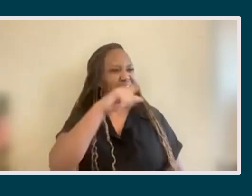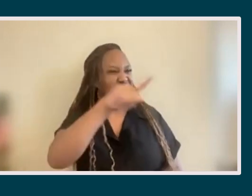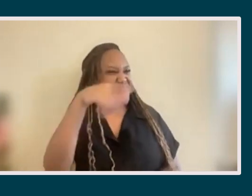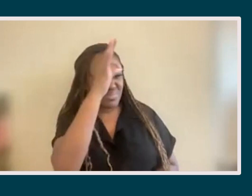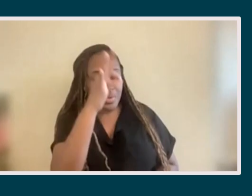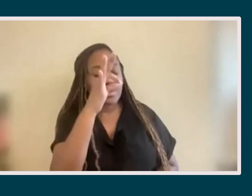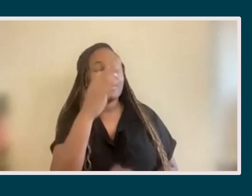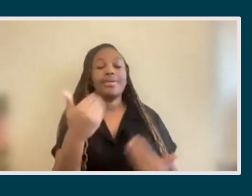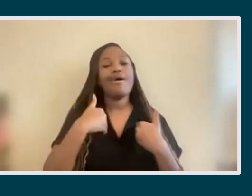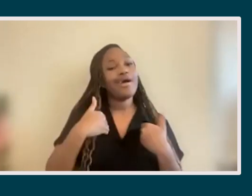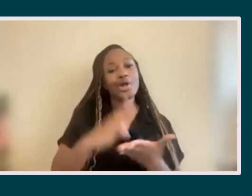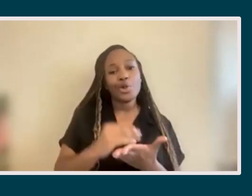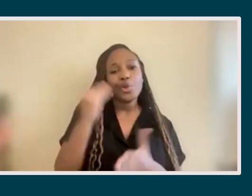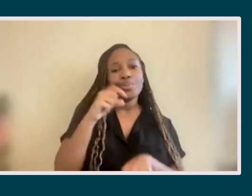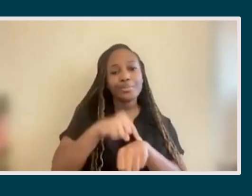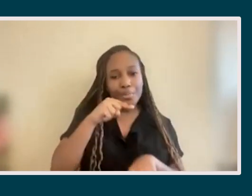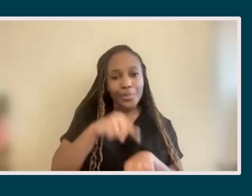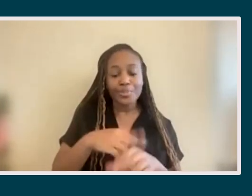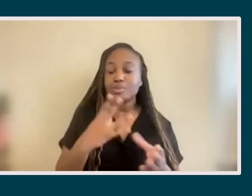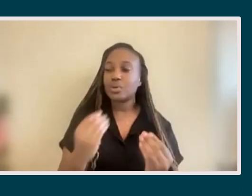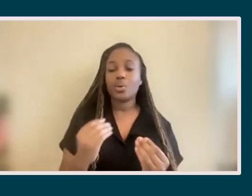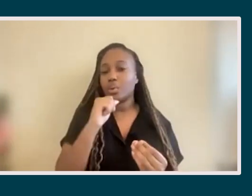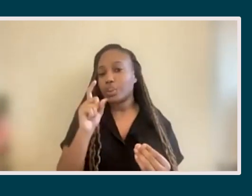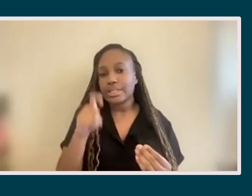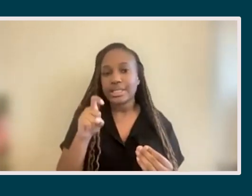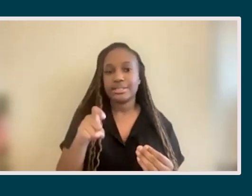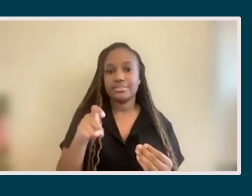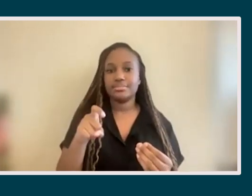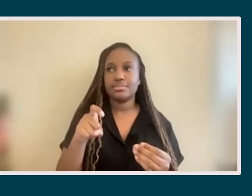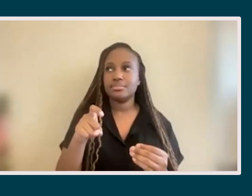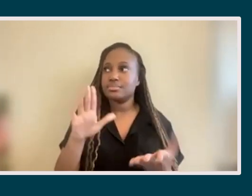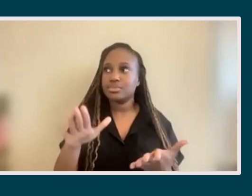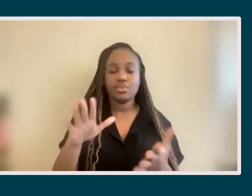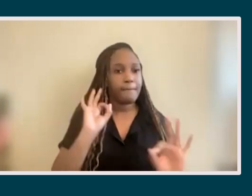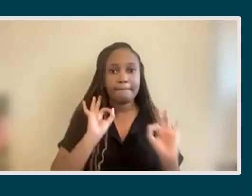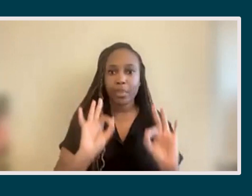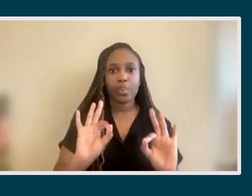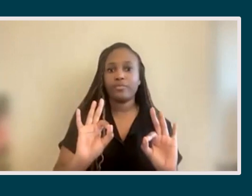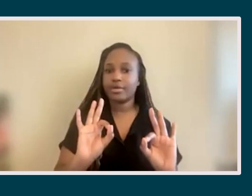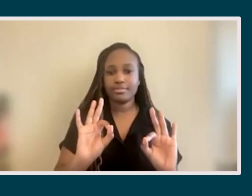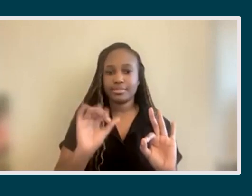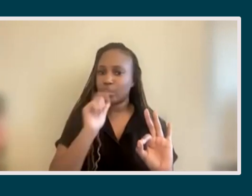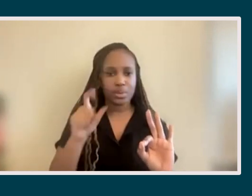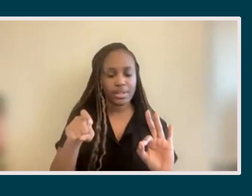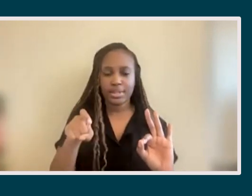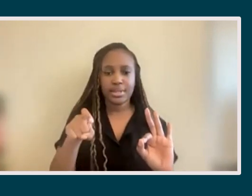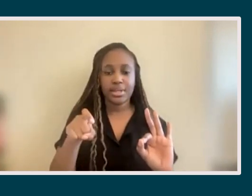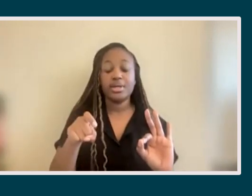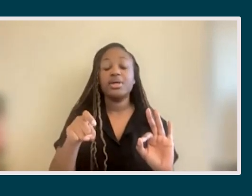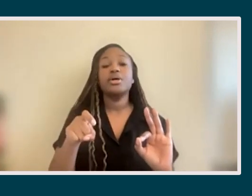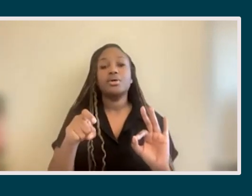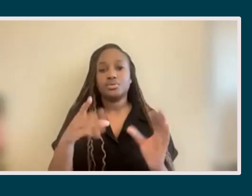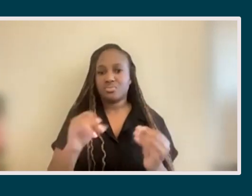So that we don't have to be perfect, I think, is a piece of that. And so